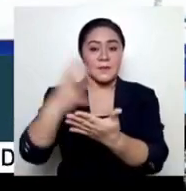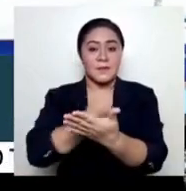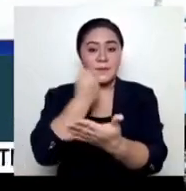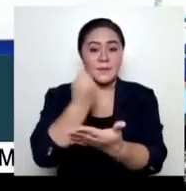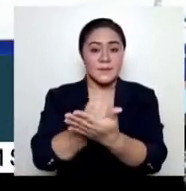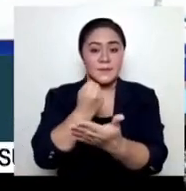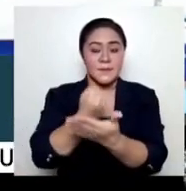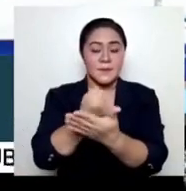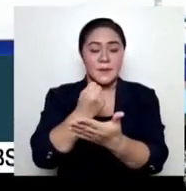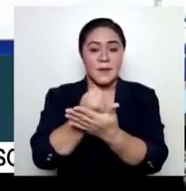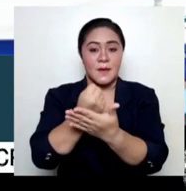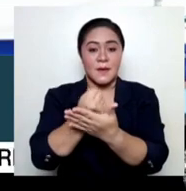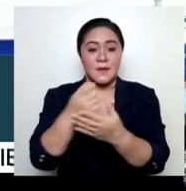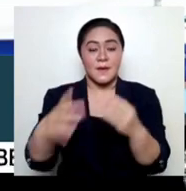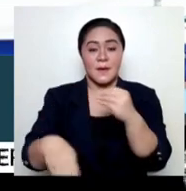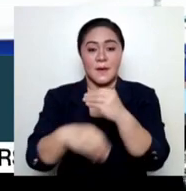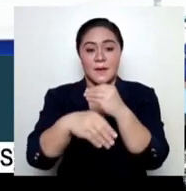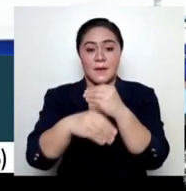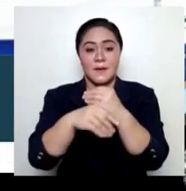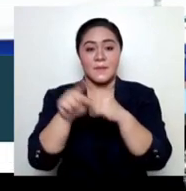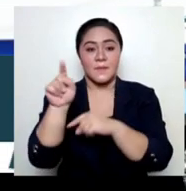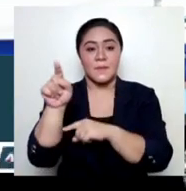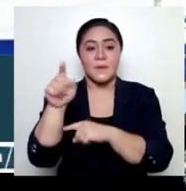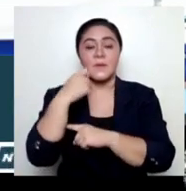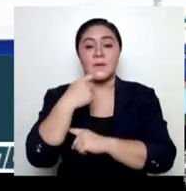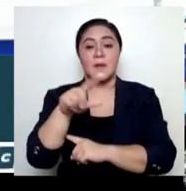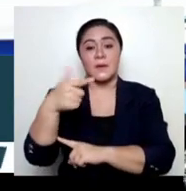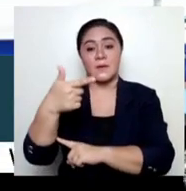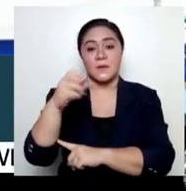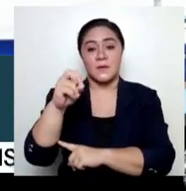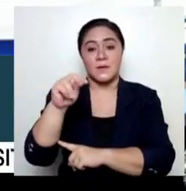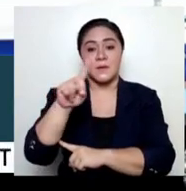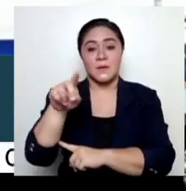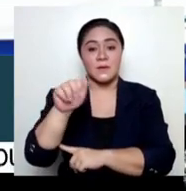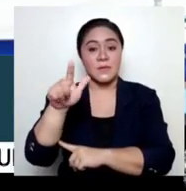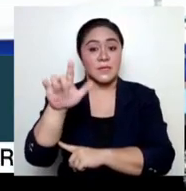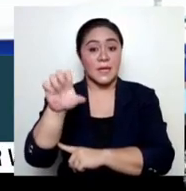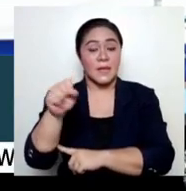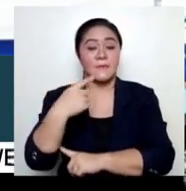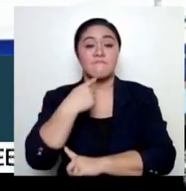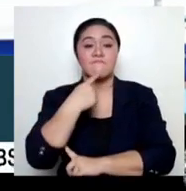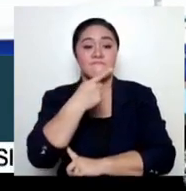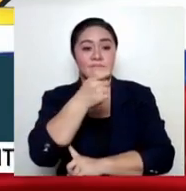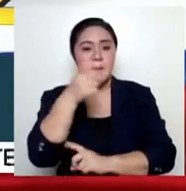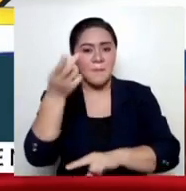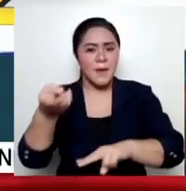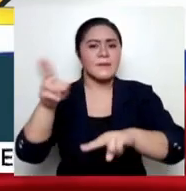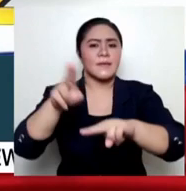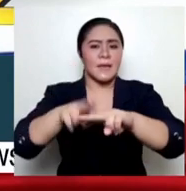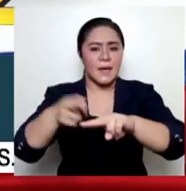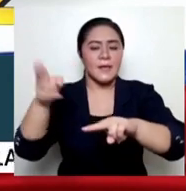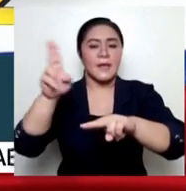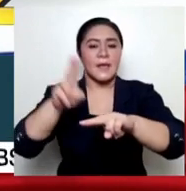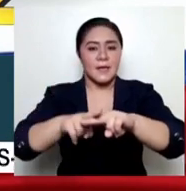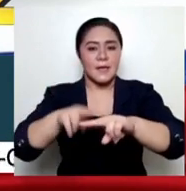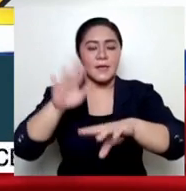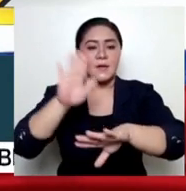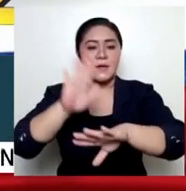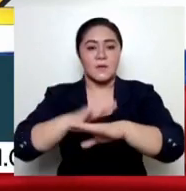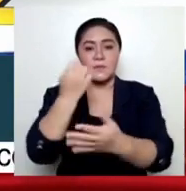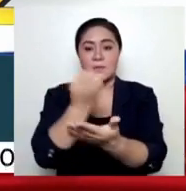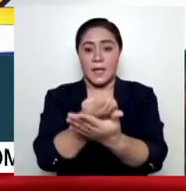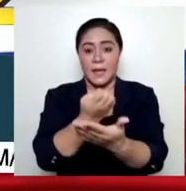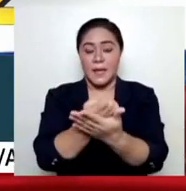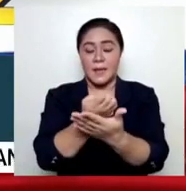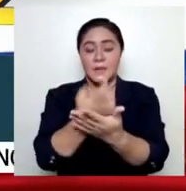final voter education series, Gonzalez asserts wage increases should depend on the condition of the economy. Various